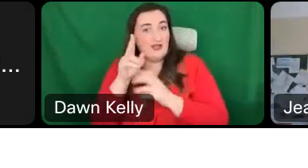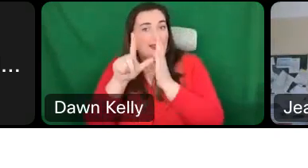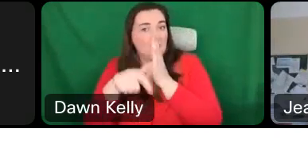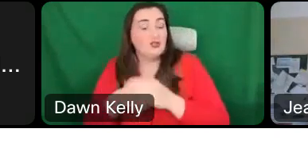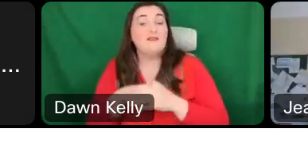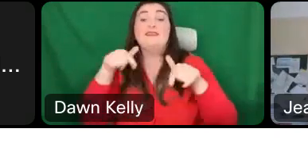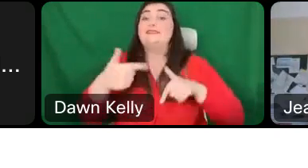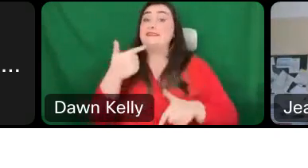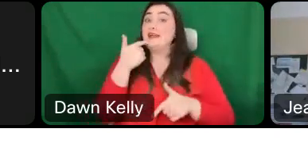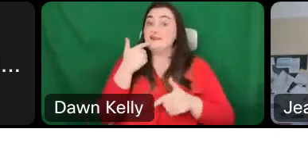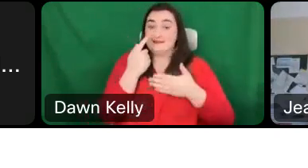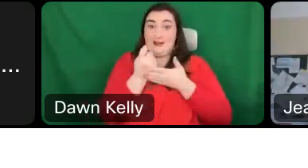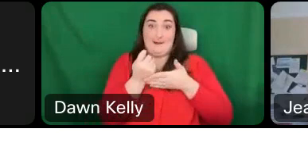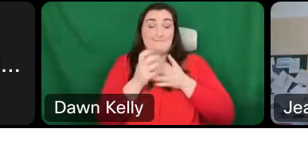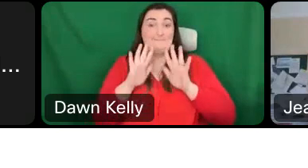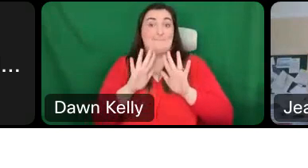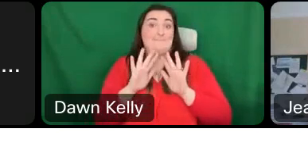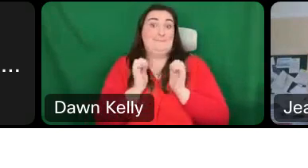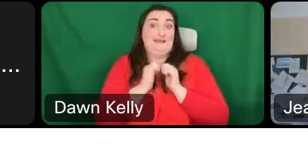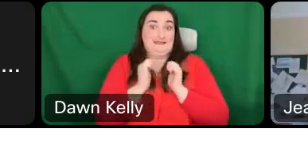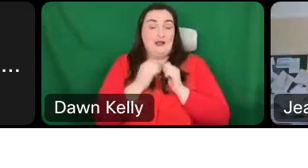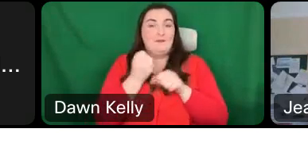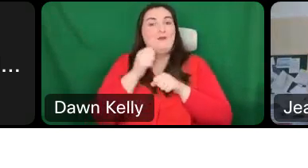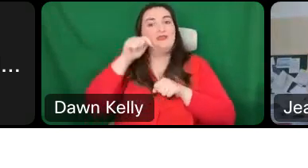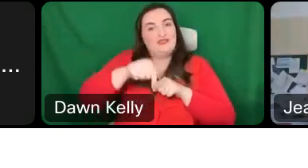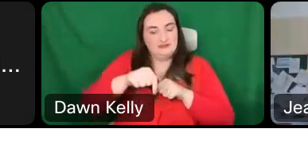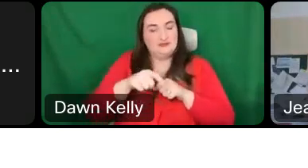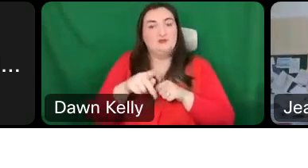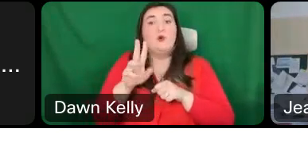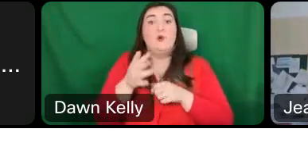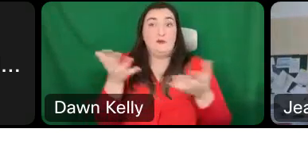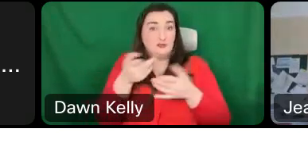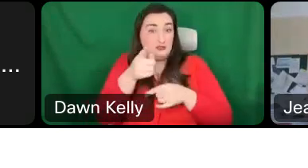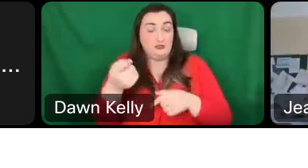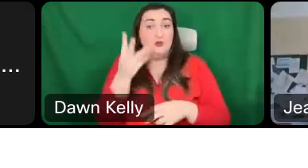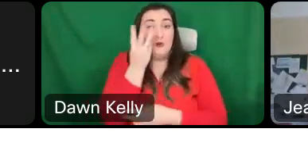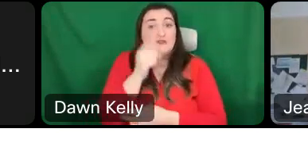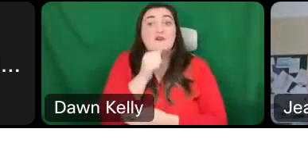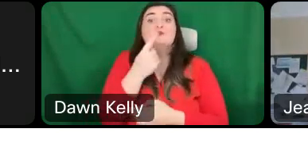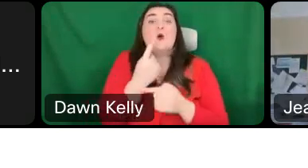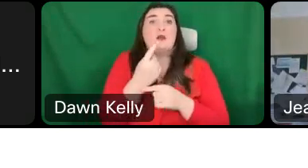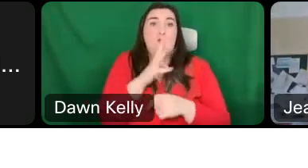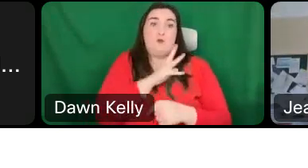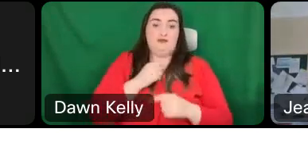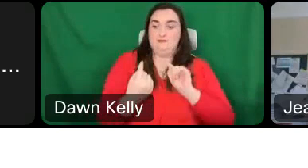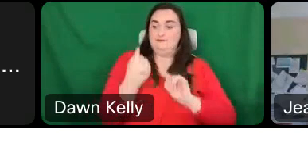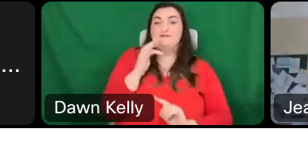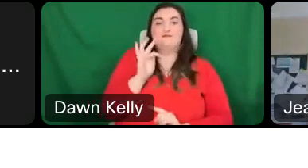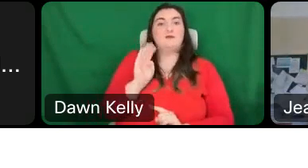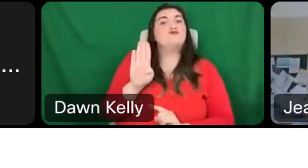and I would encourage people to look at the first webinar as well, which was recorded back in February.